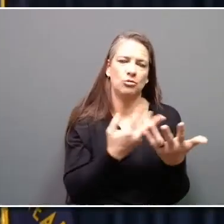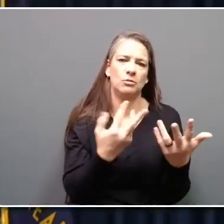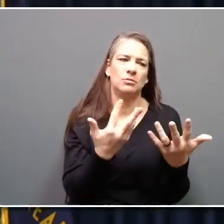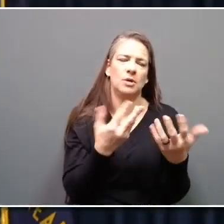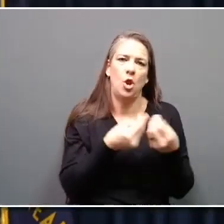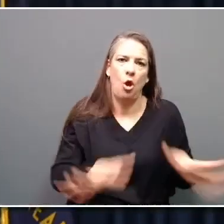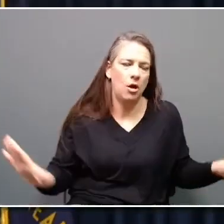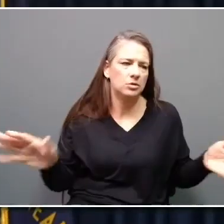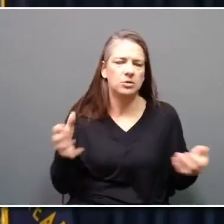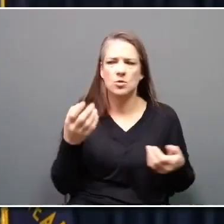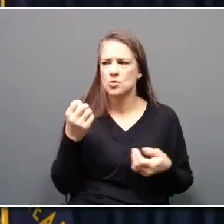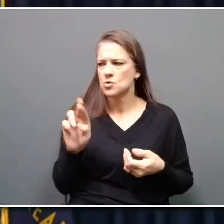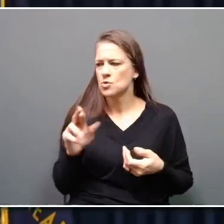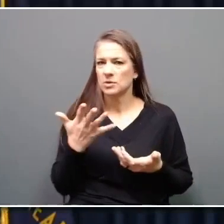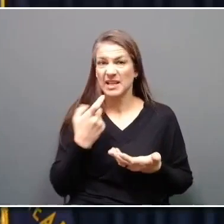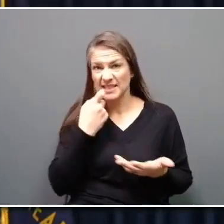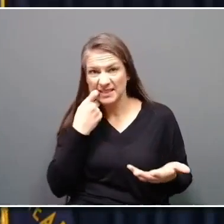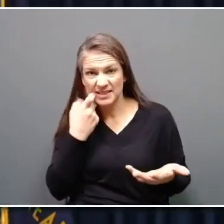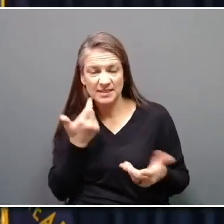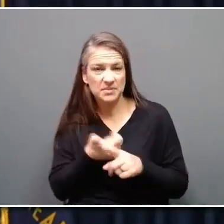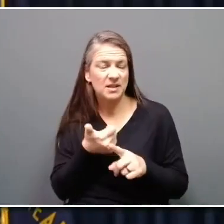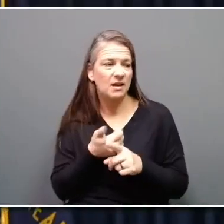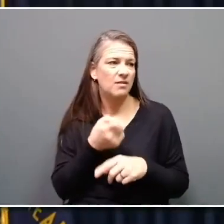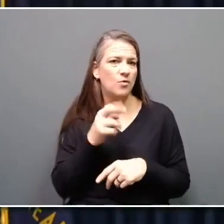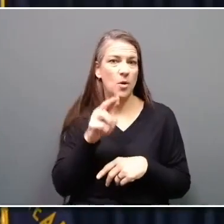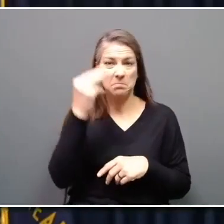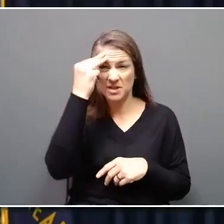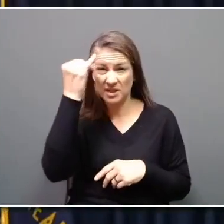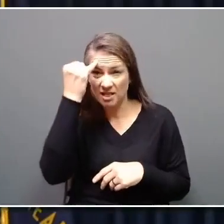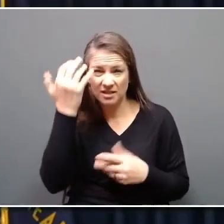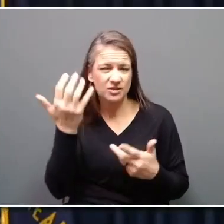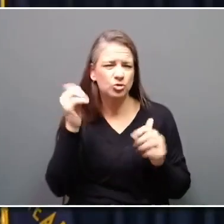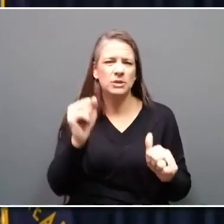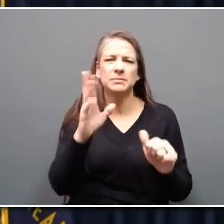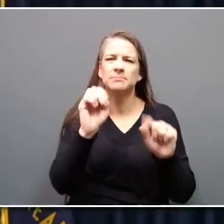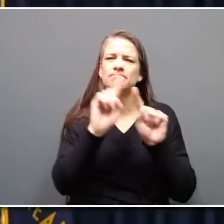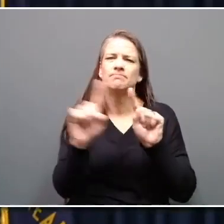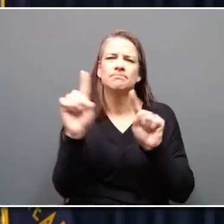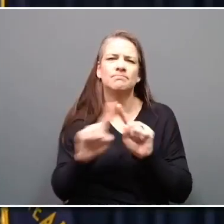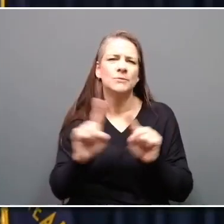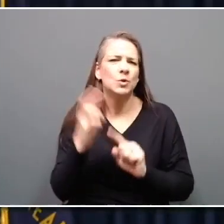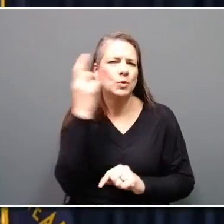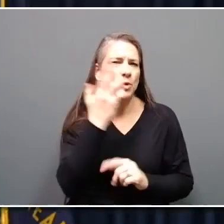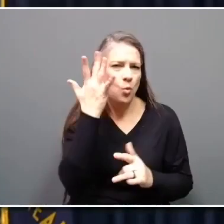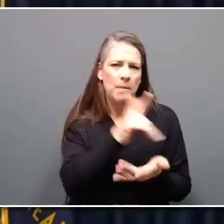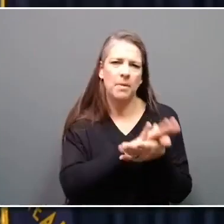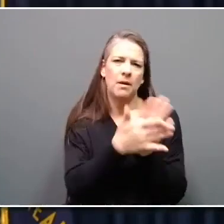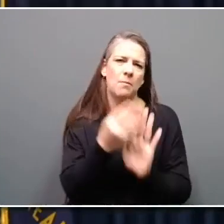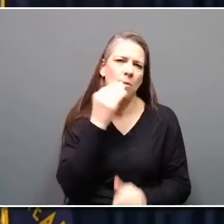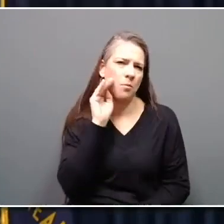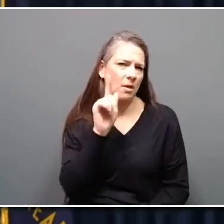to addiction to serious mental illness. And it could be a mixture of all those and so many